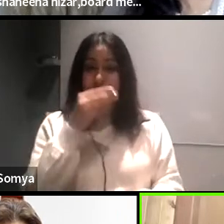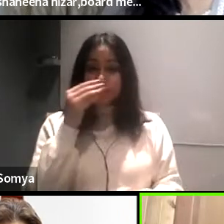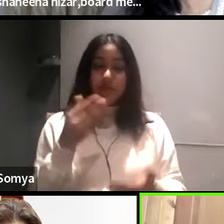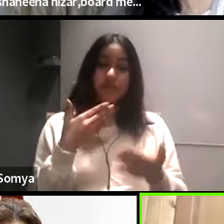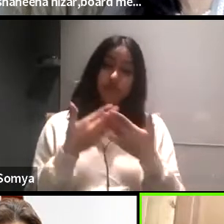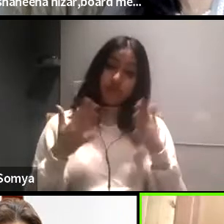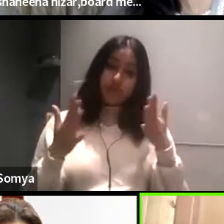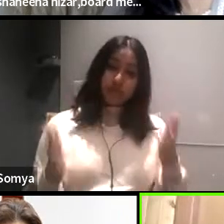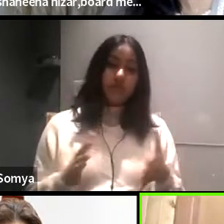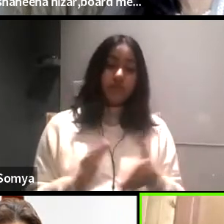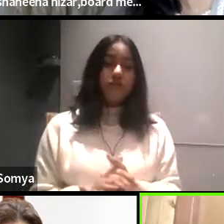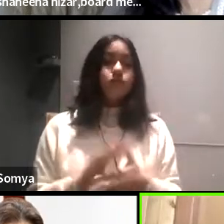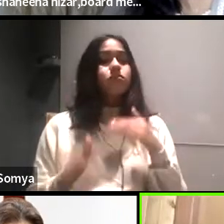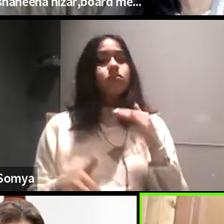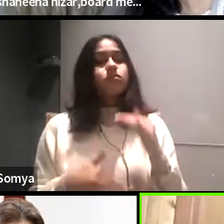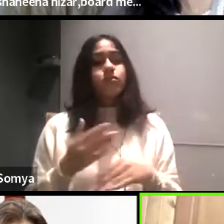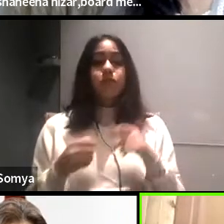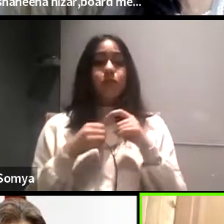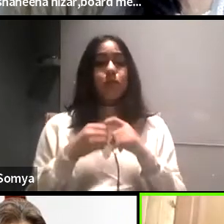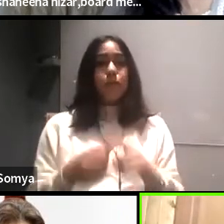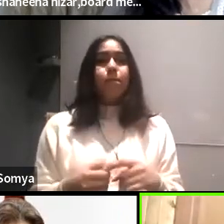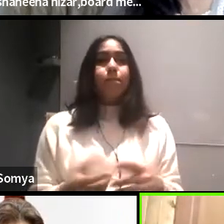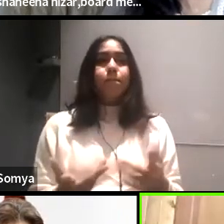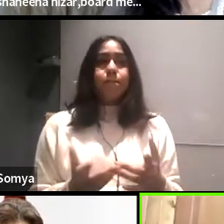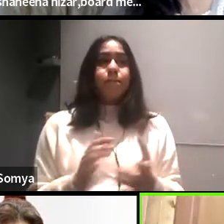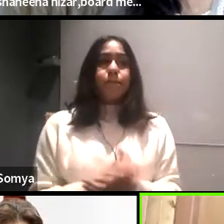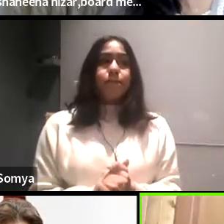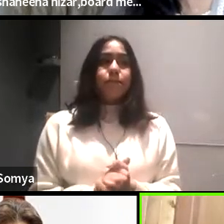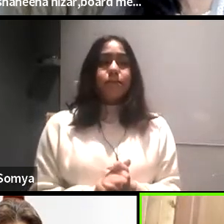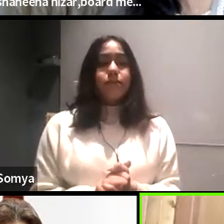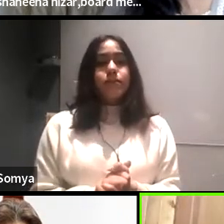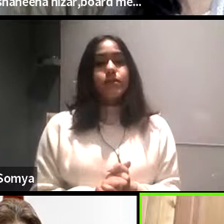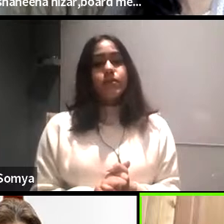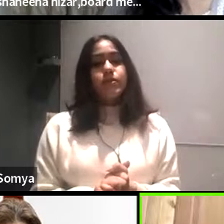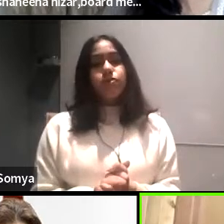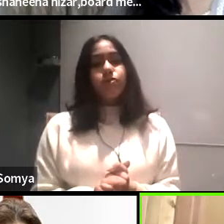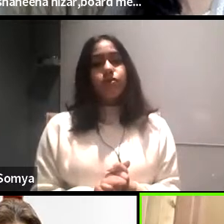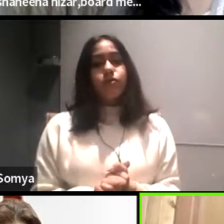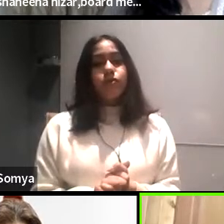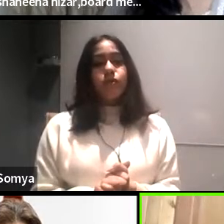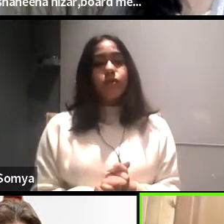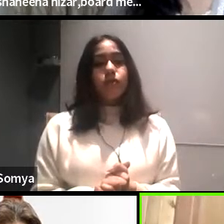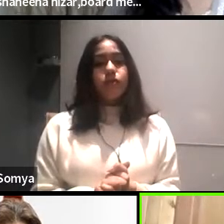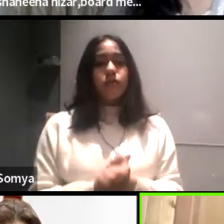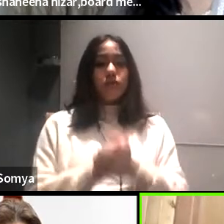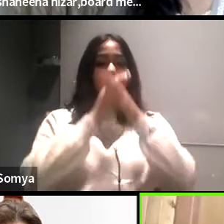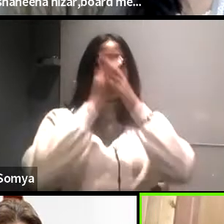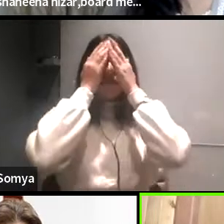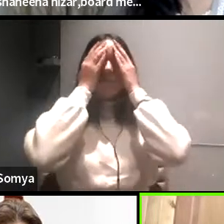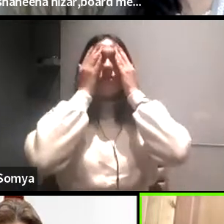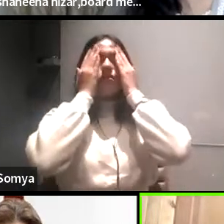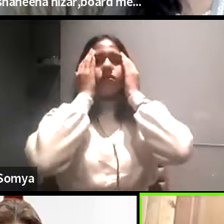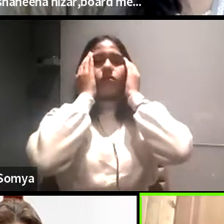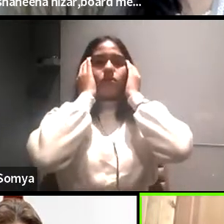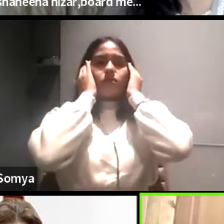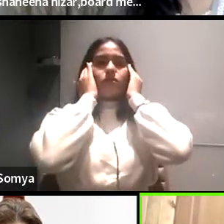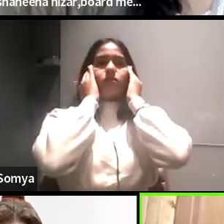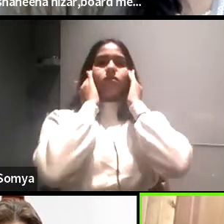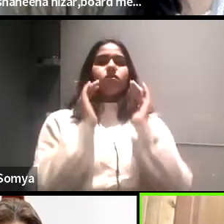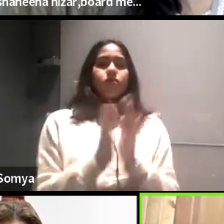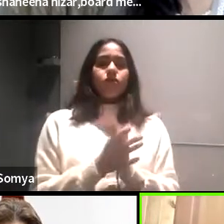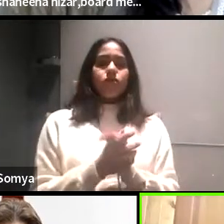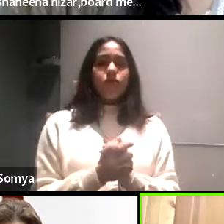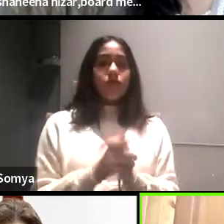you. Next question is to Kripan. Kripan, the question comes again from one of